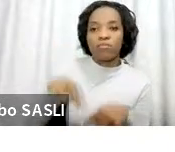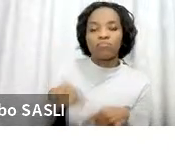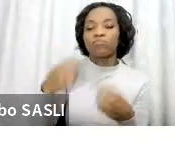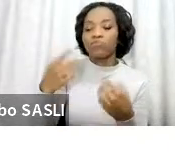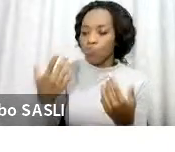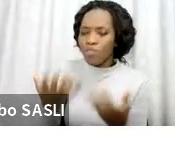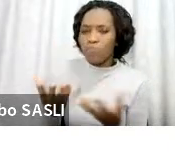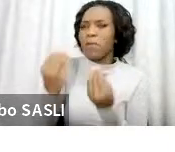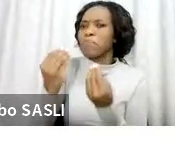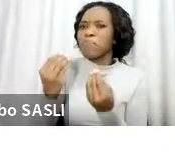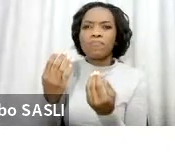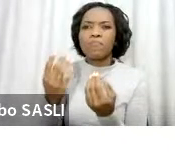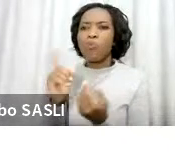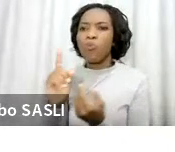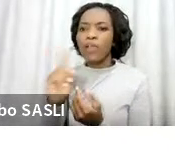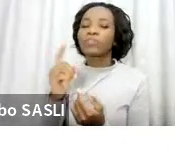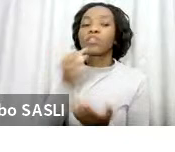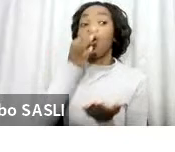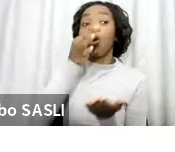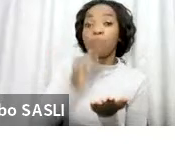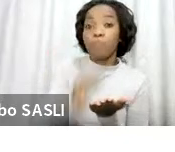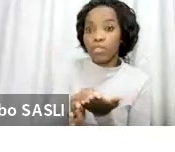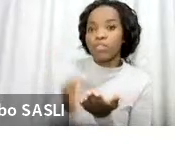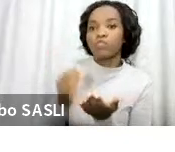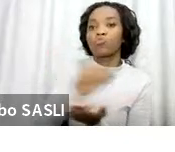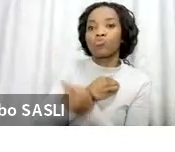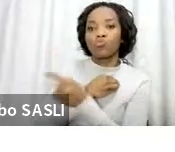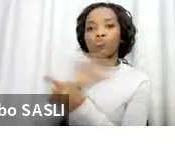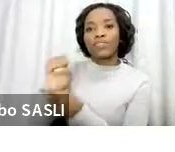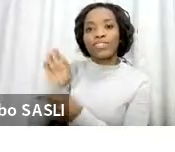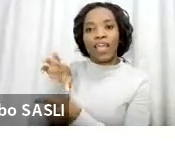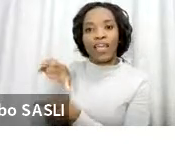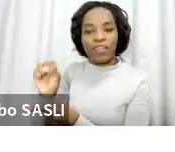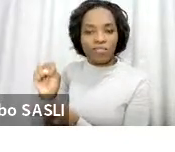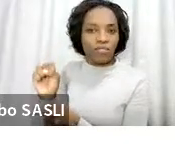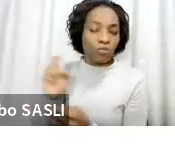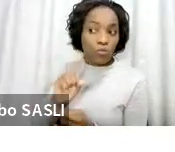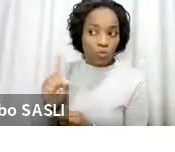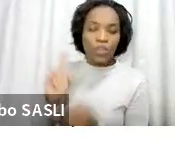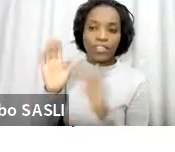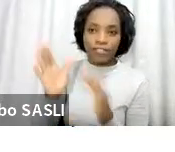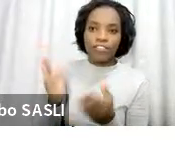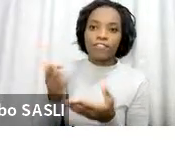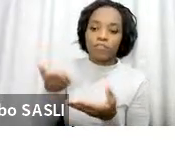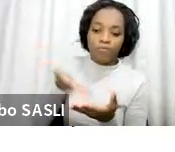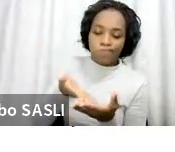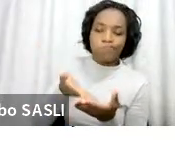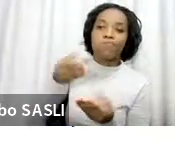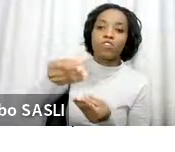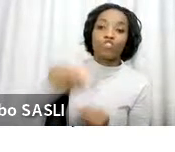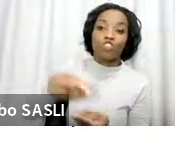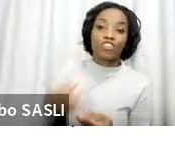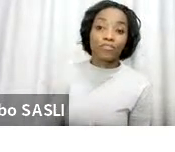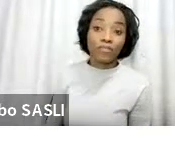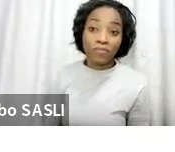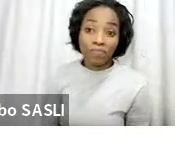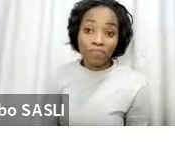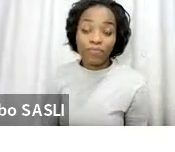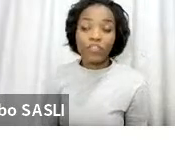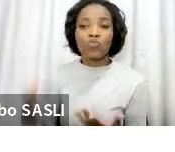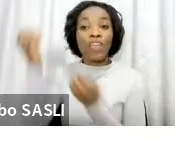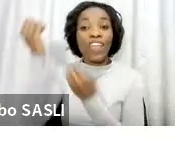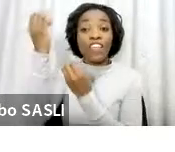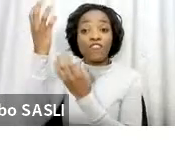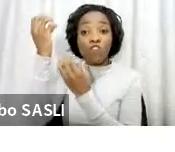and our recommendations to SARS on, those complaints that we received. The